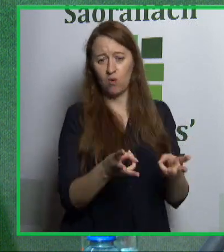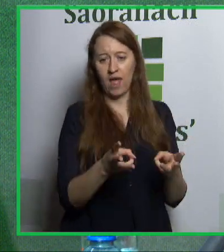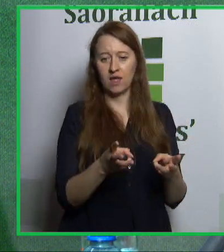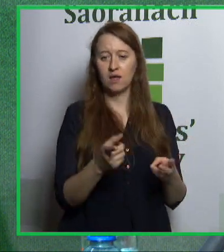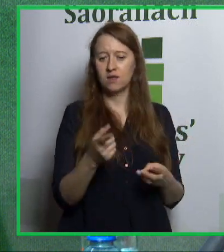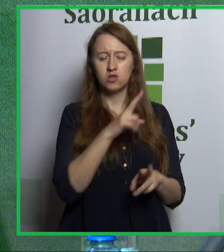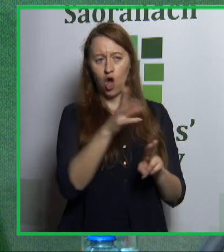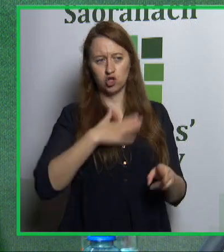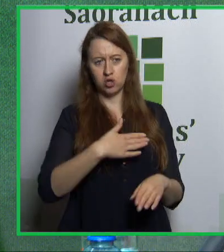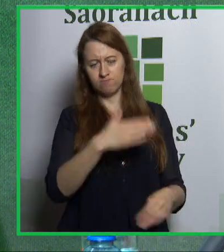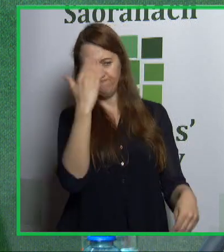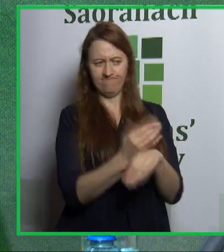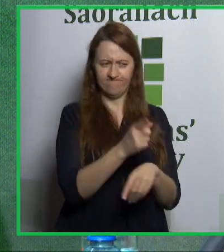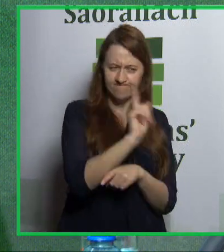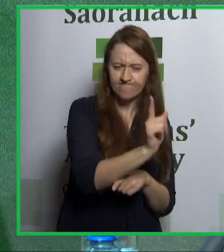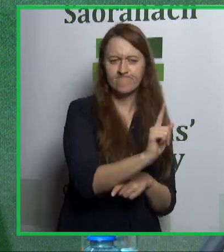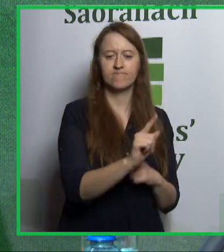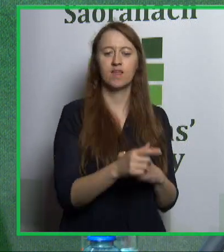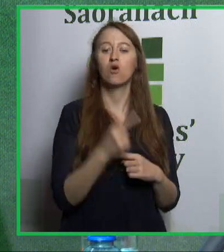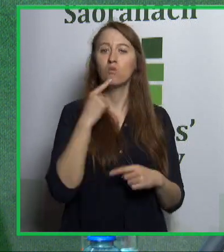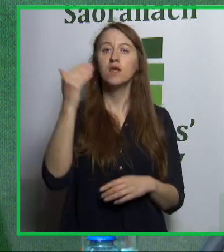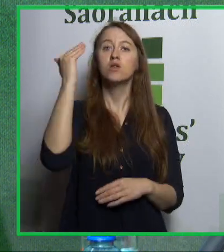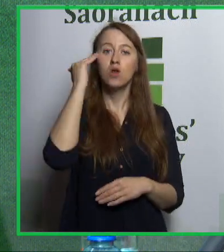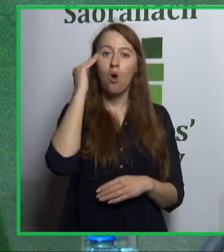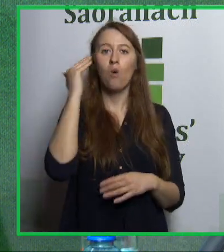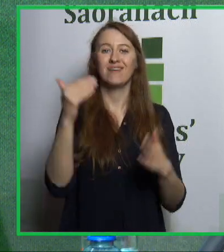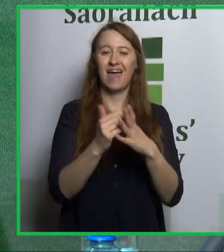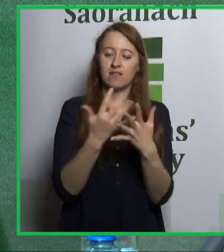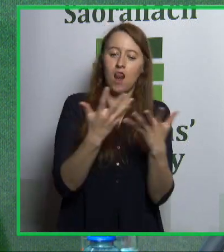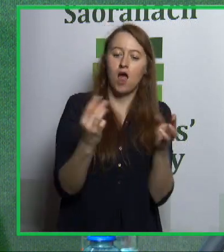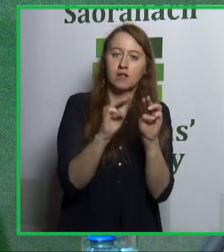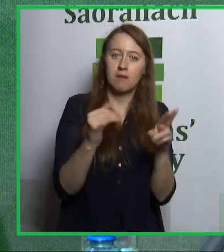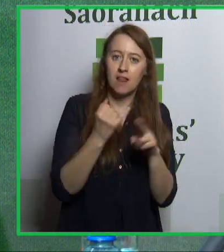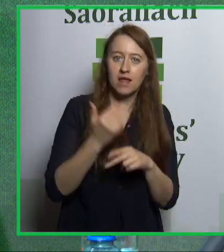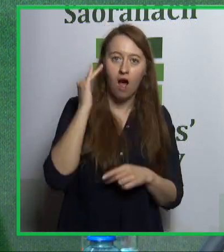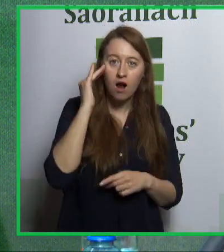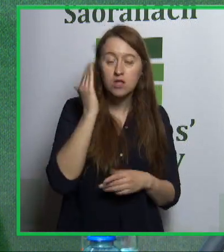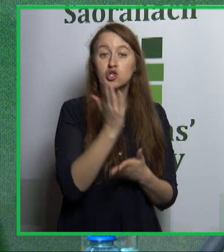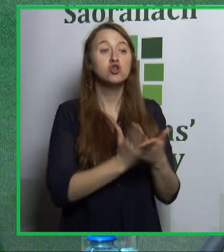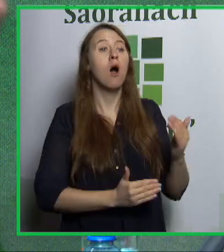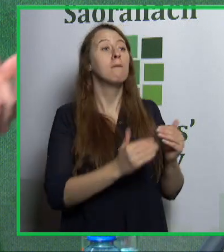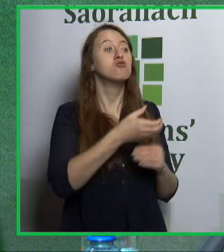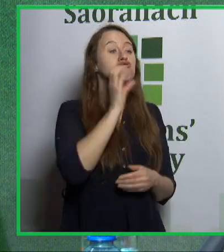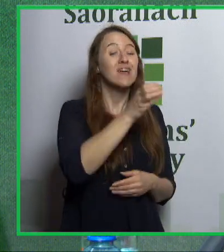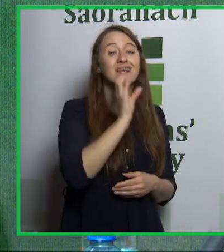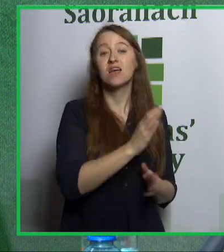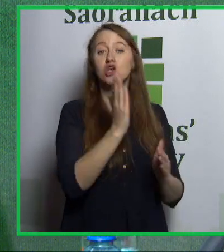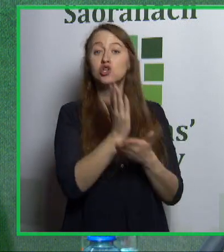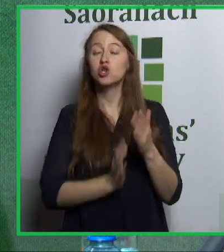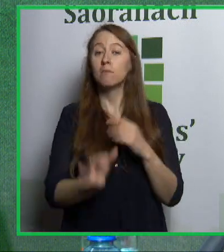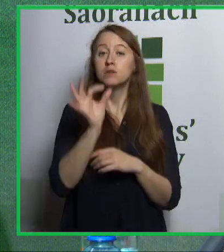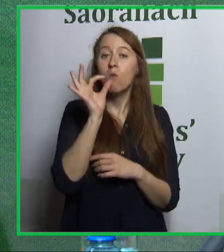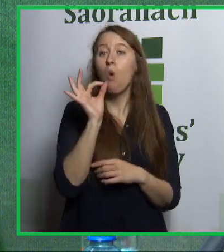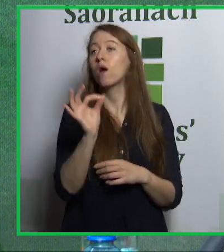of understanding that many, many, many, many people in Ireland use drugs right now. Some of it's just drinkable, some of it's smokable. Some of it you can buy in a pack in a corner